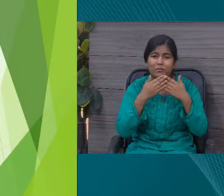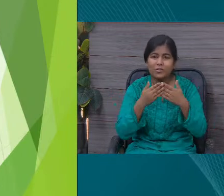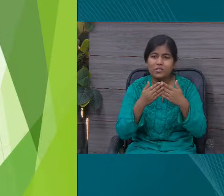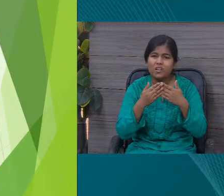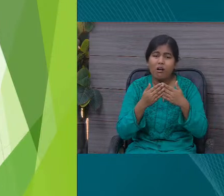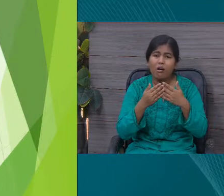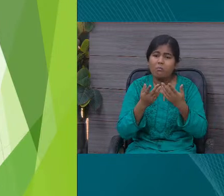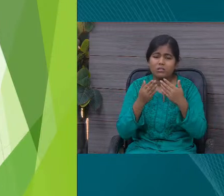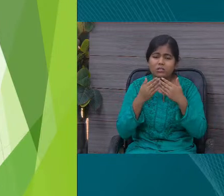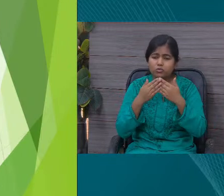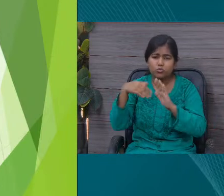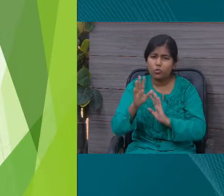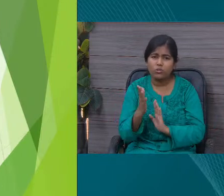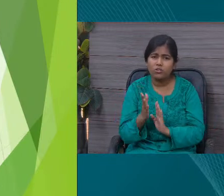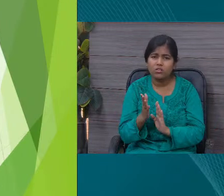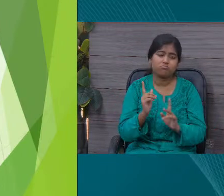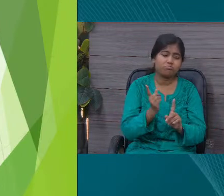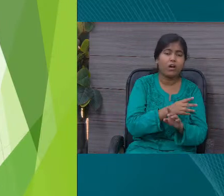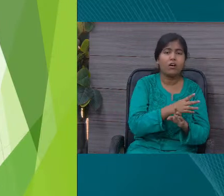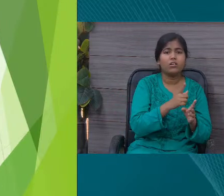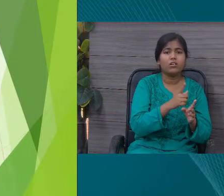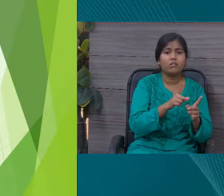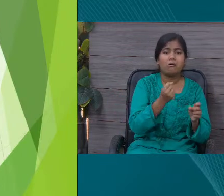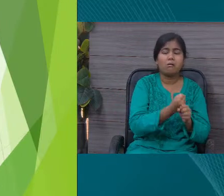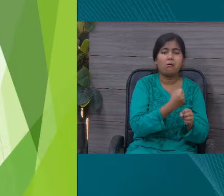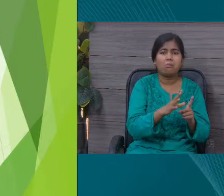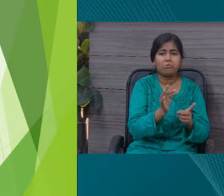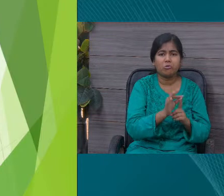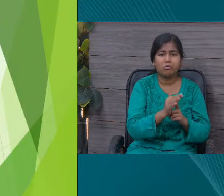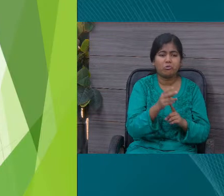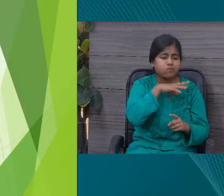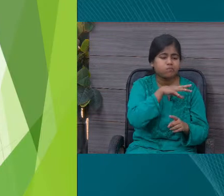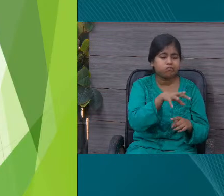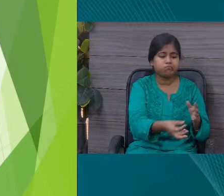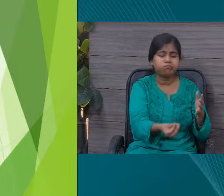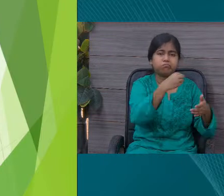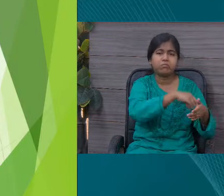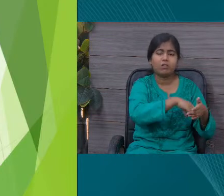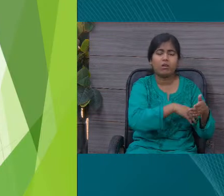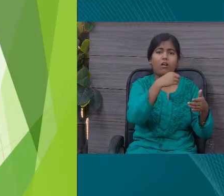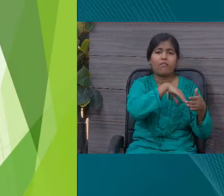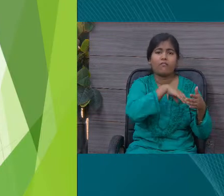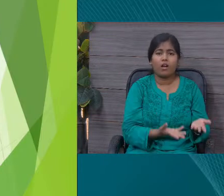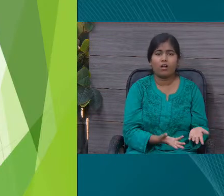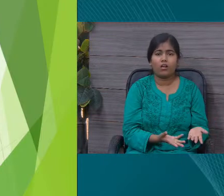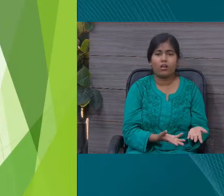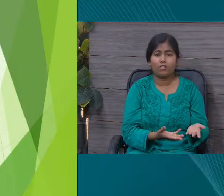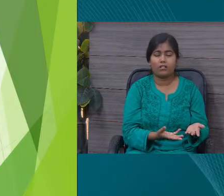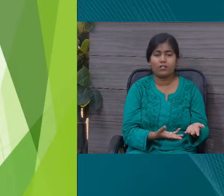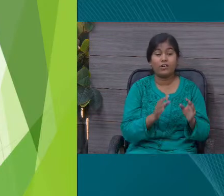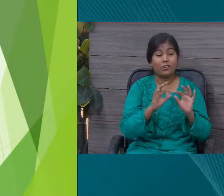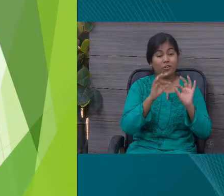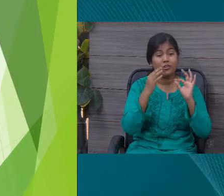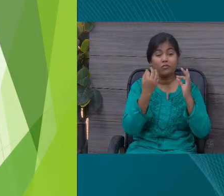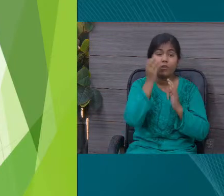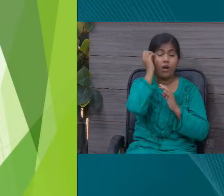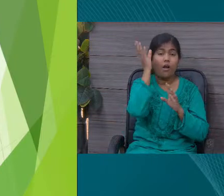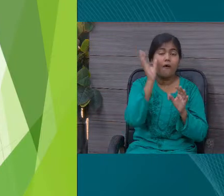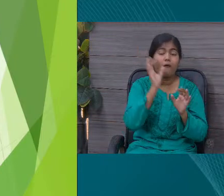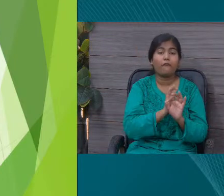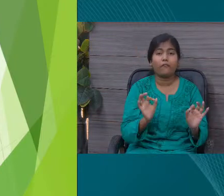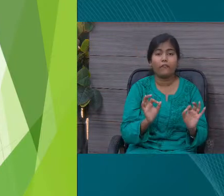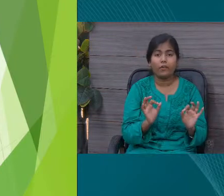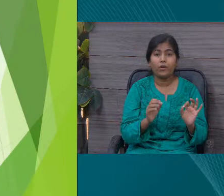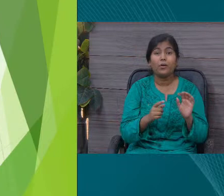picking. And why is he doing so? Because there is no proper information to his family that child labor